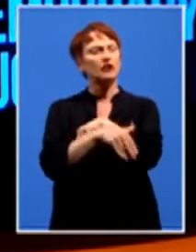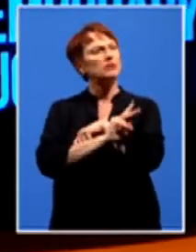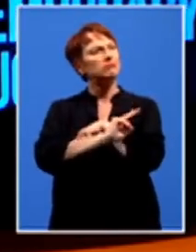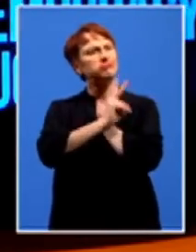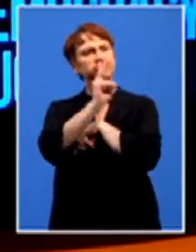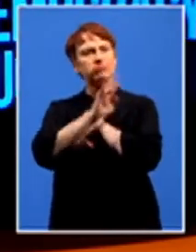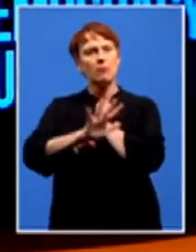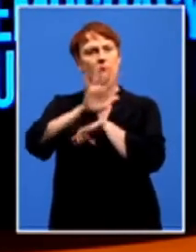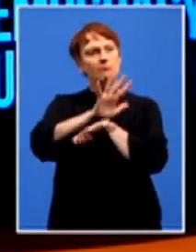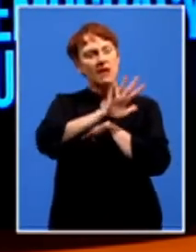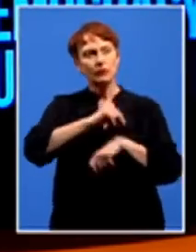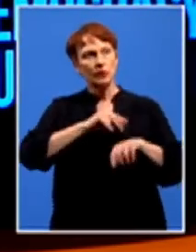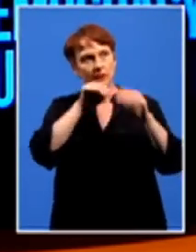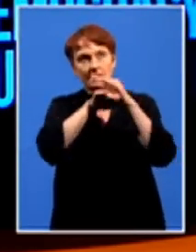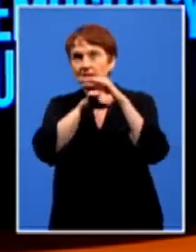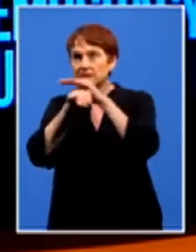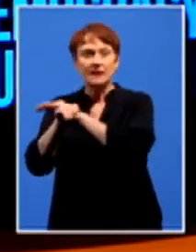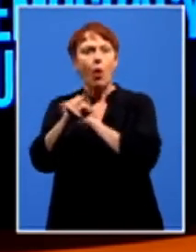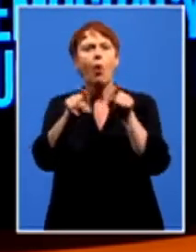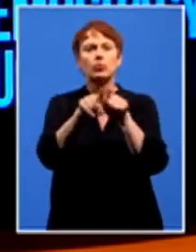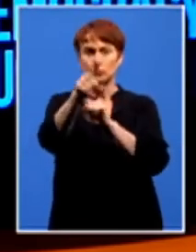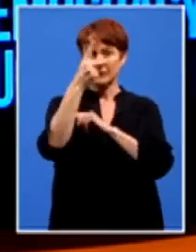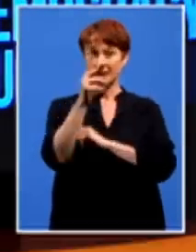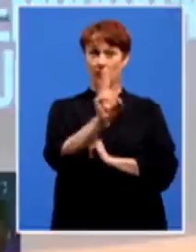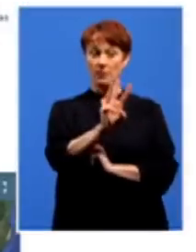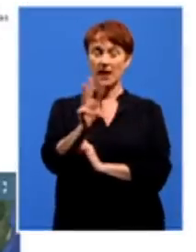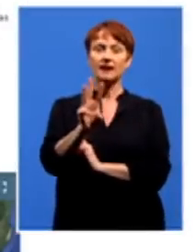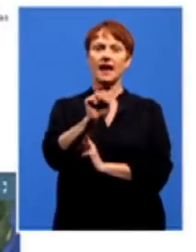day. And as I said earlier, that content lives on our website,